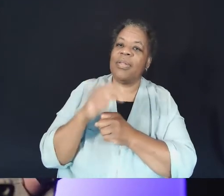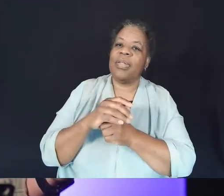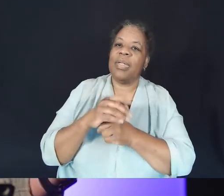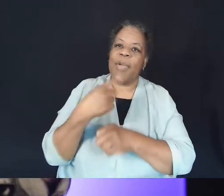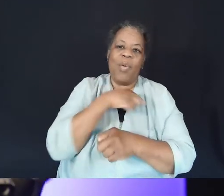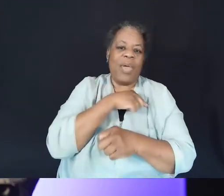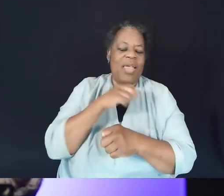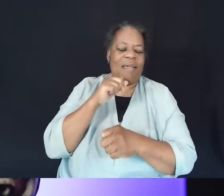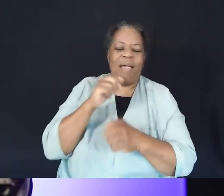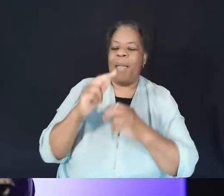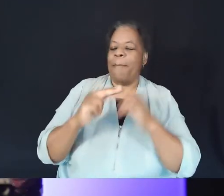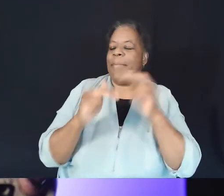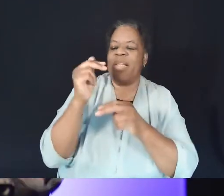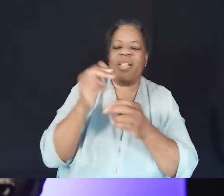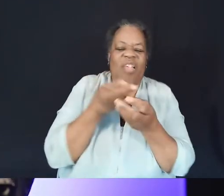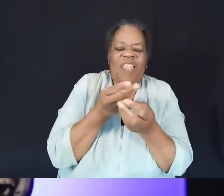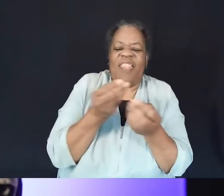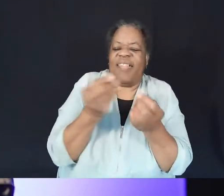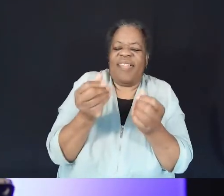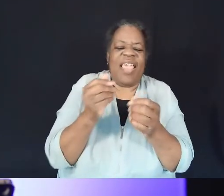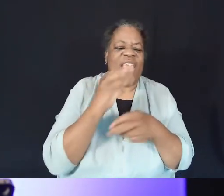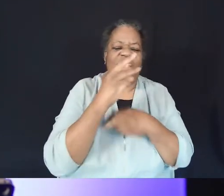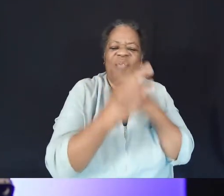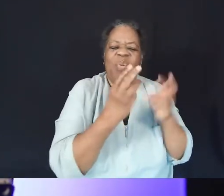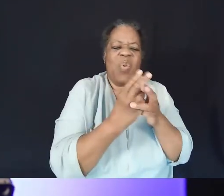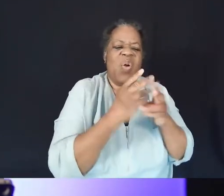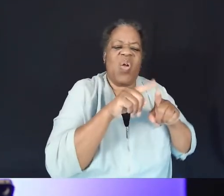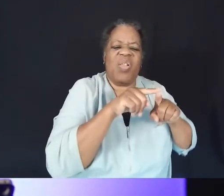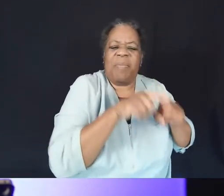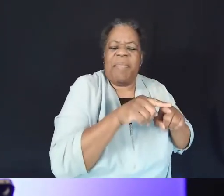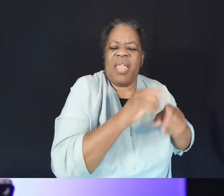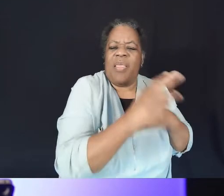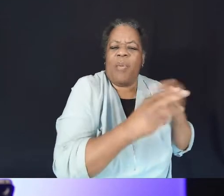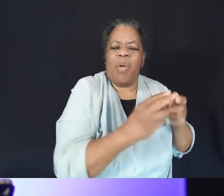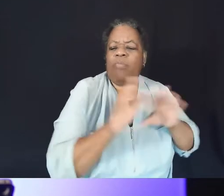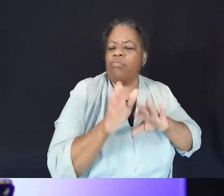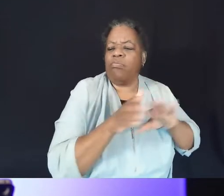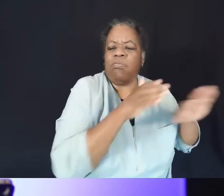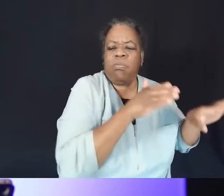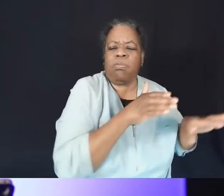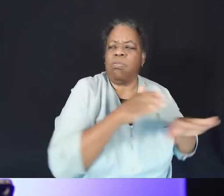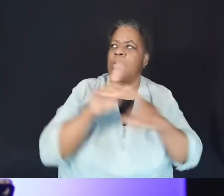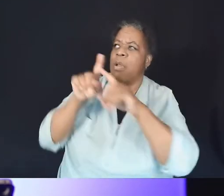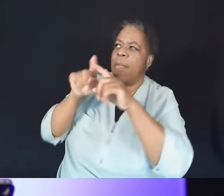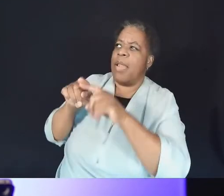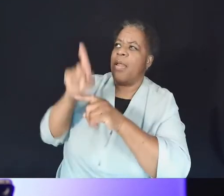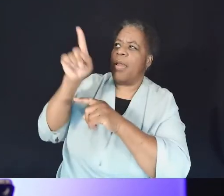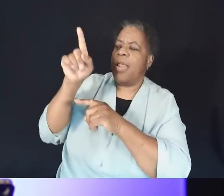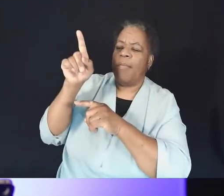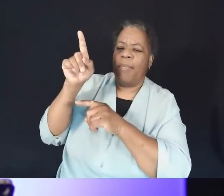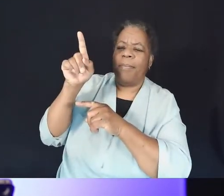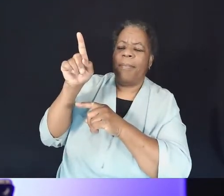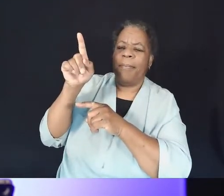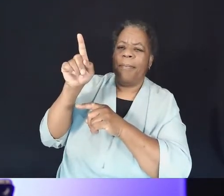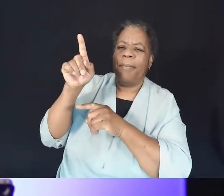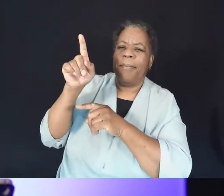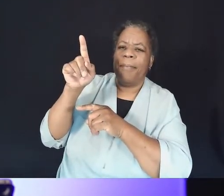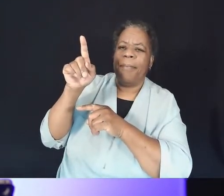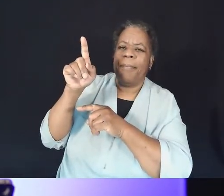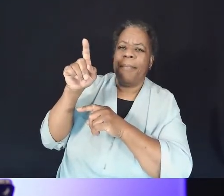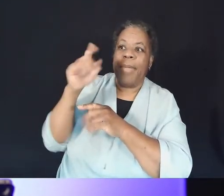of the world, but on the rock of God with the power of God for the will of God. And what if, and I mean